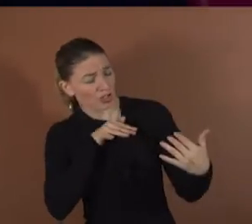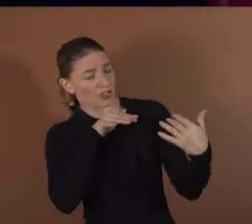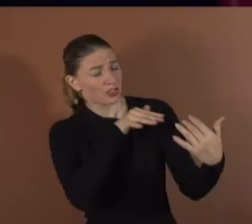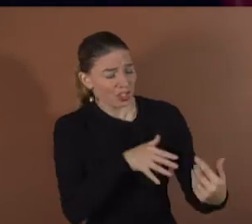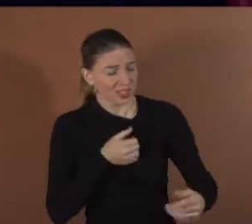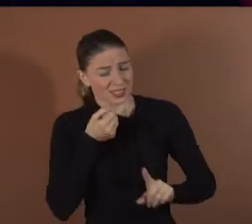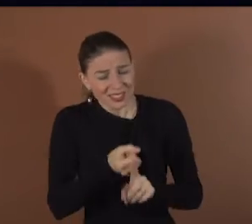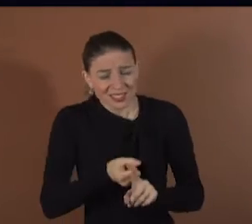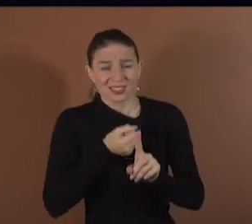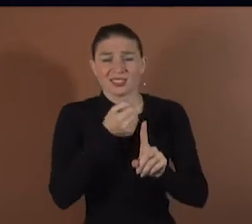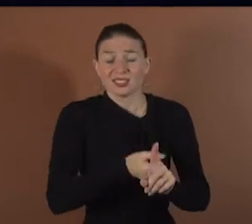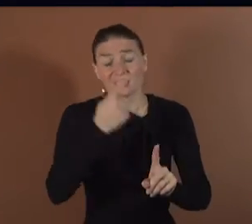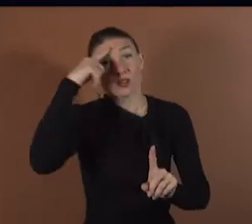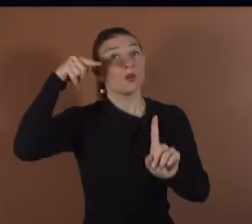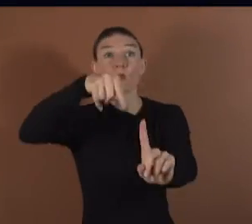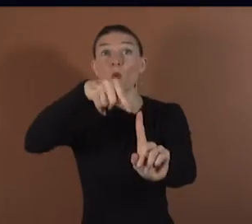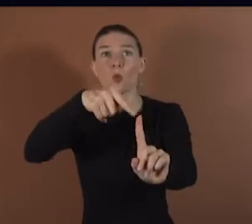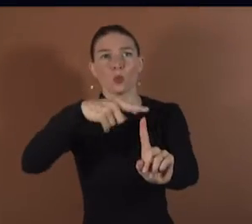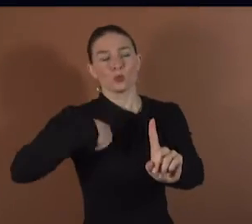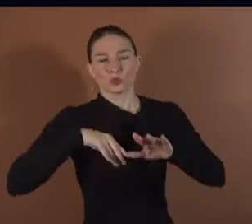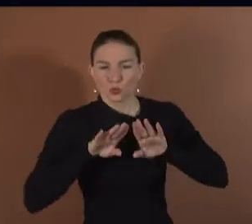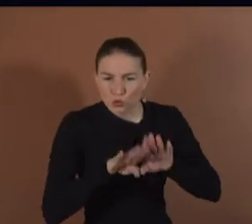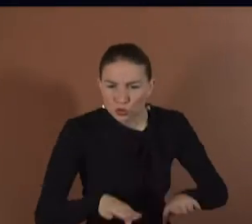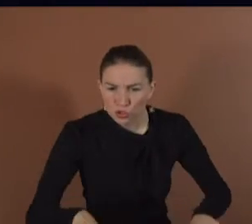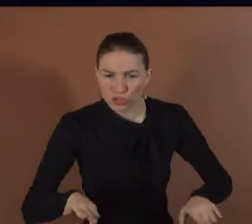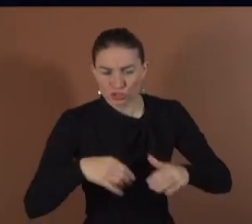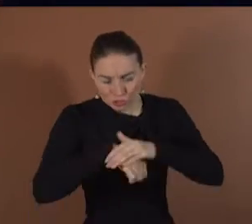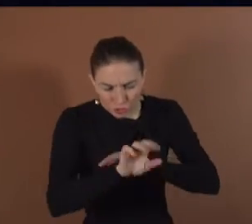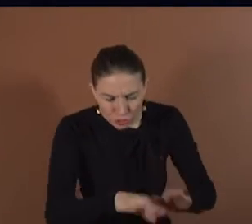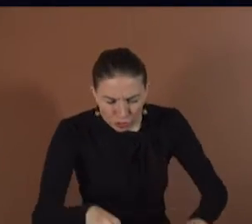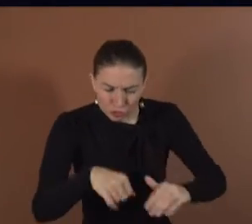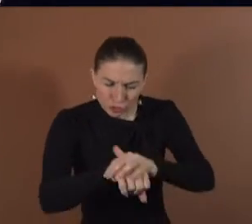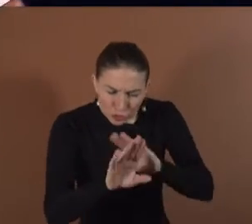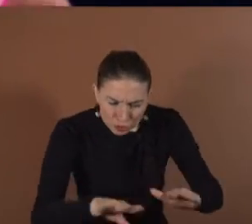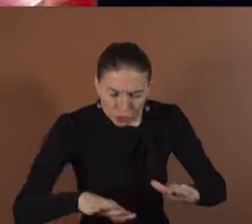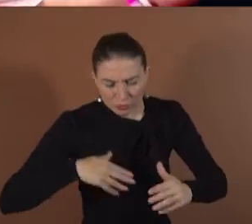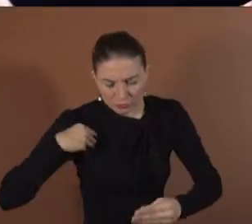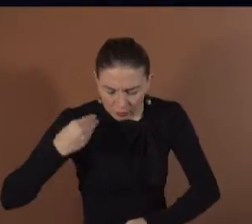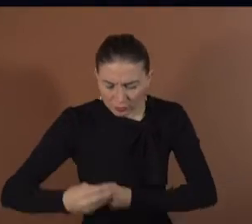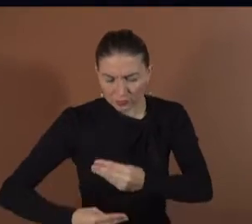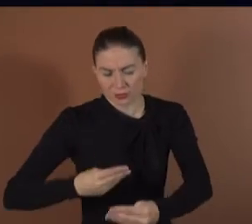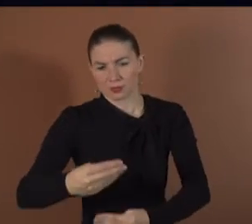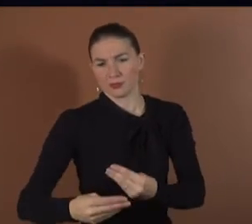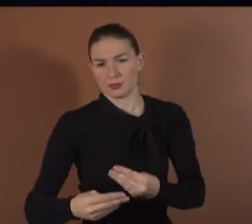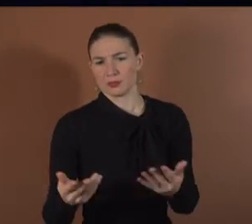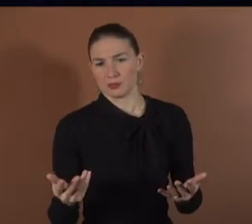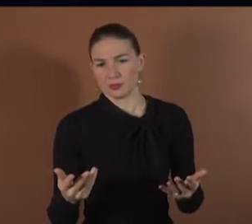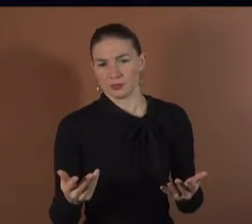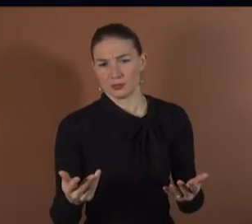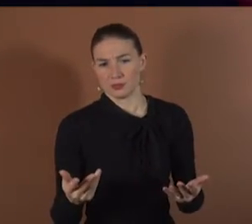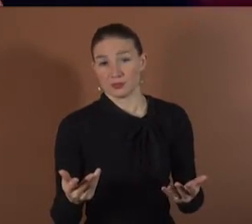their children's futures. And there can be nothing more important than that. In every culture in the world,